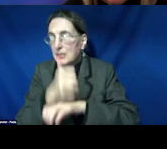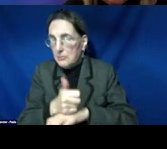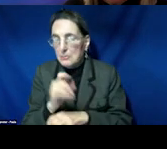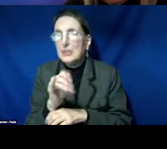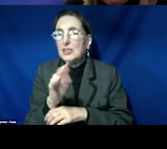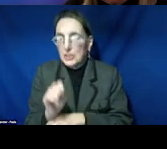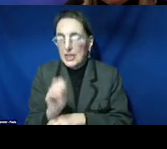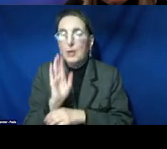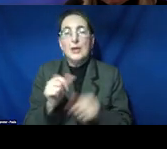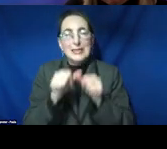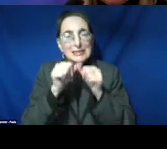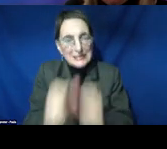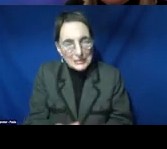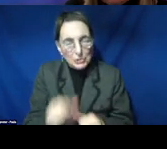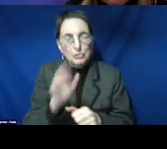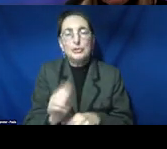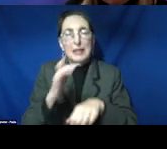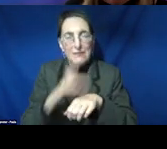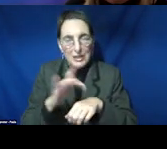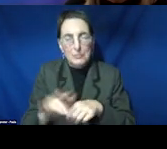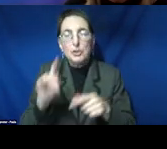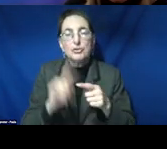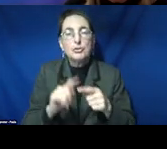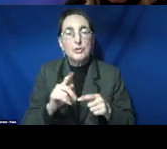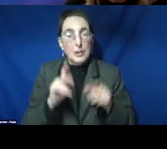will continue to be available to the proposer